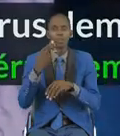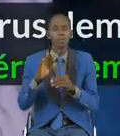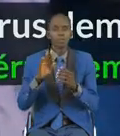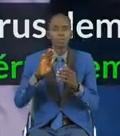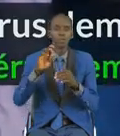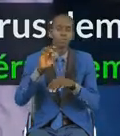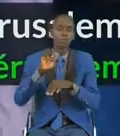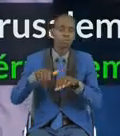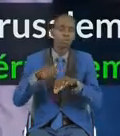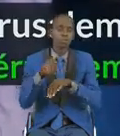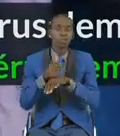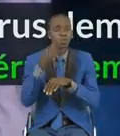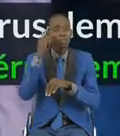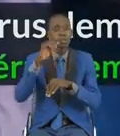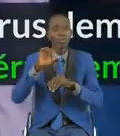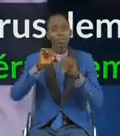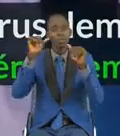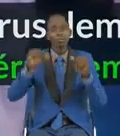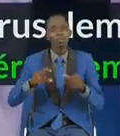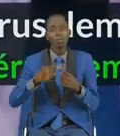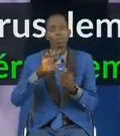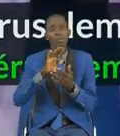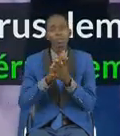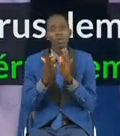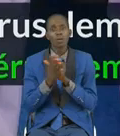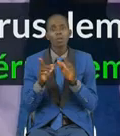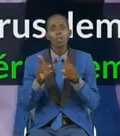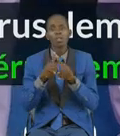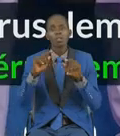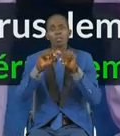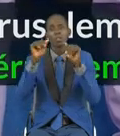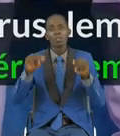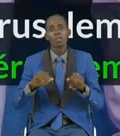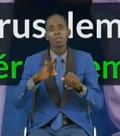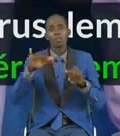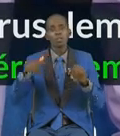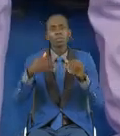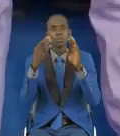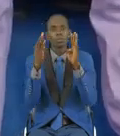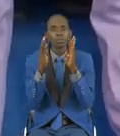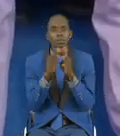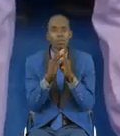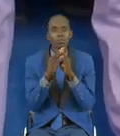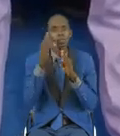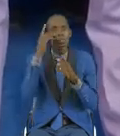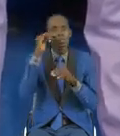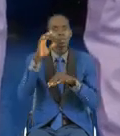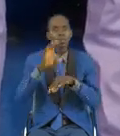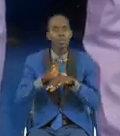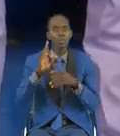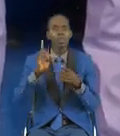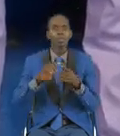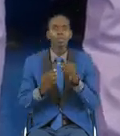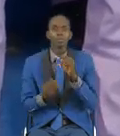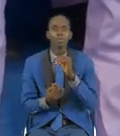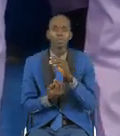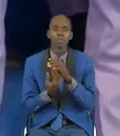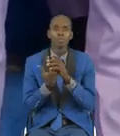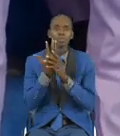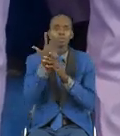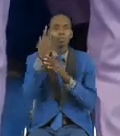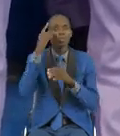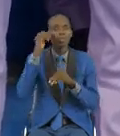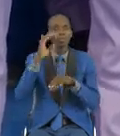altar to become like the altar of Jerusalem. For the church to mature, for the